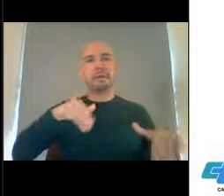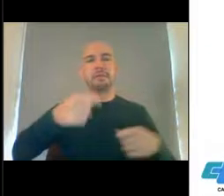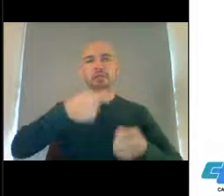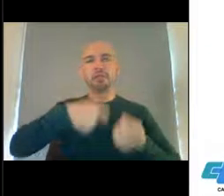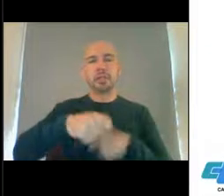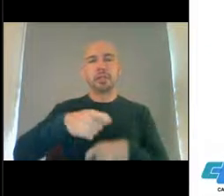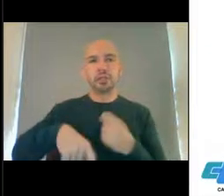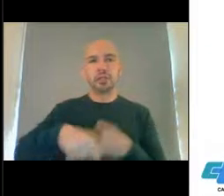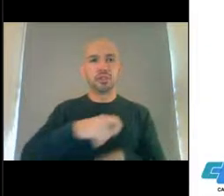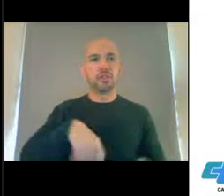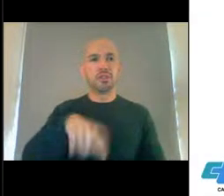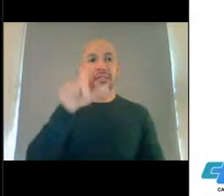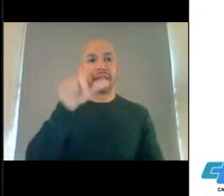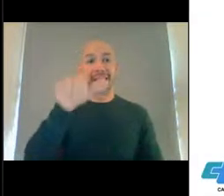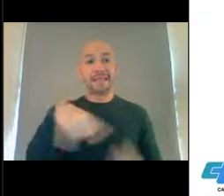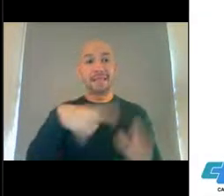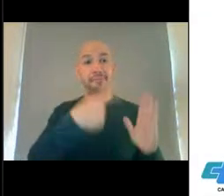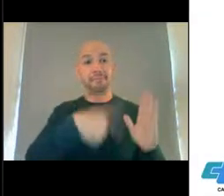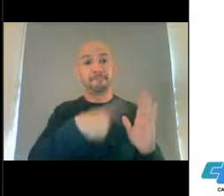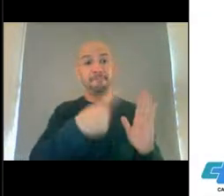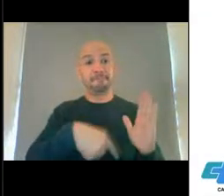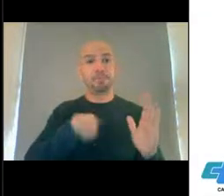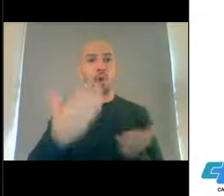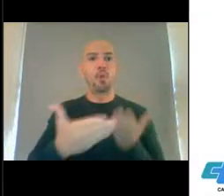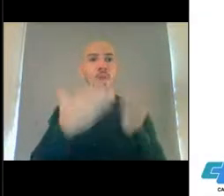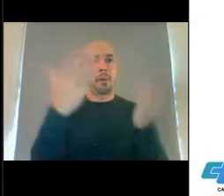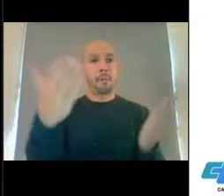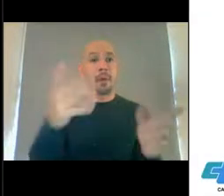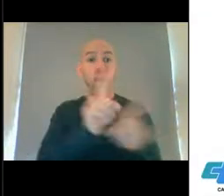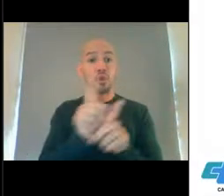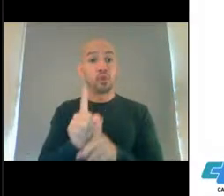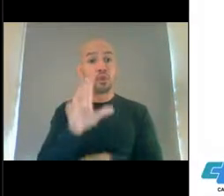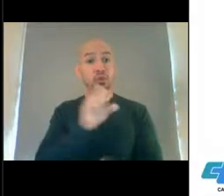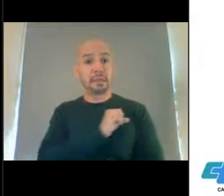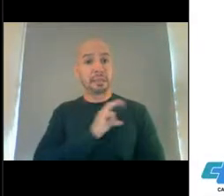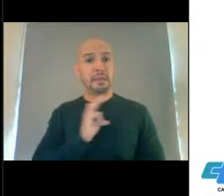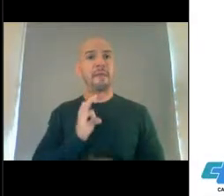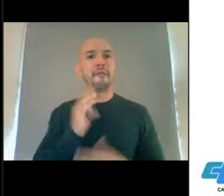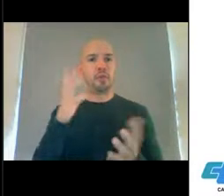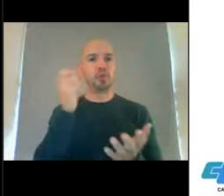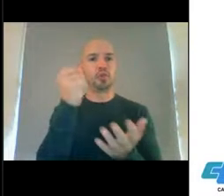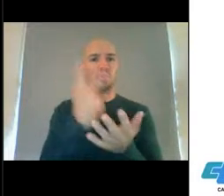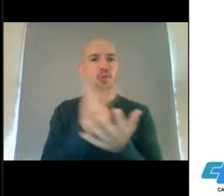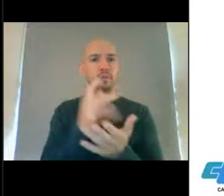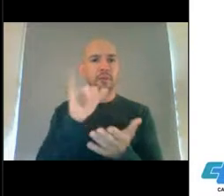i recommend along with your staff that you approve the fund estimate